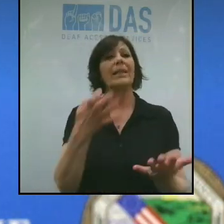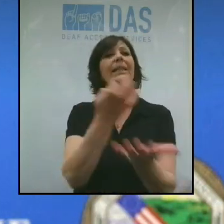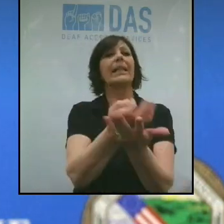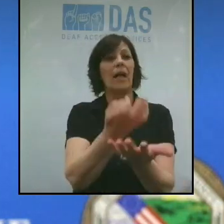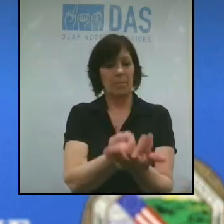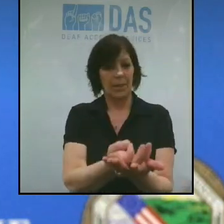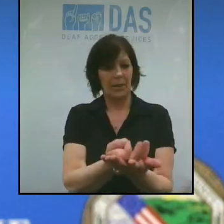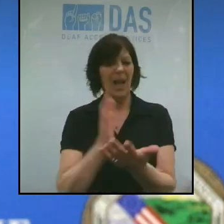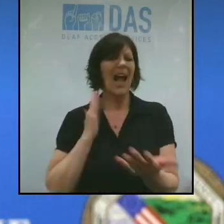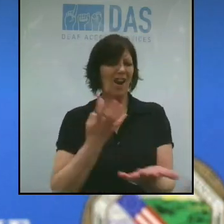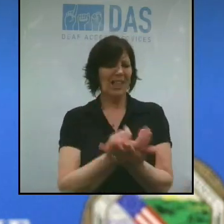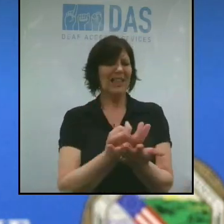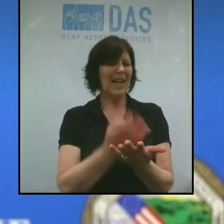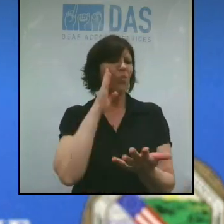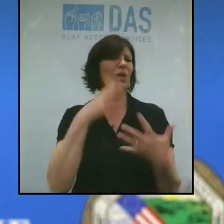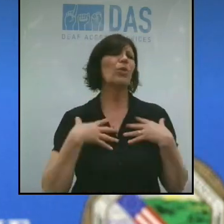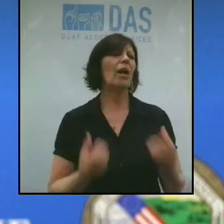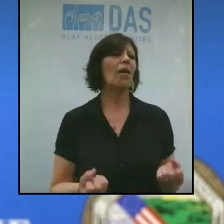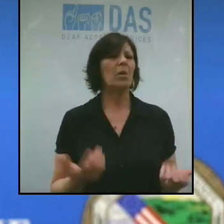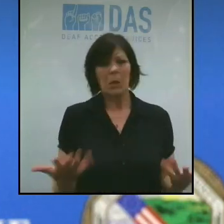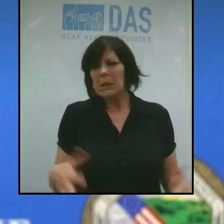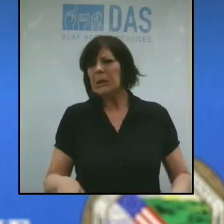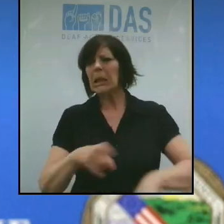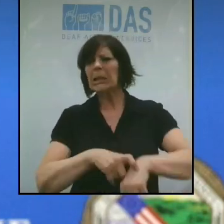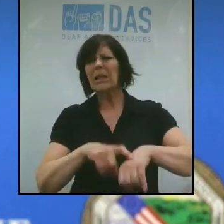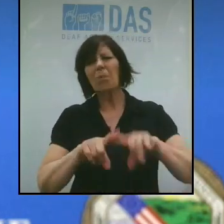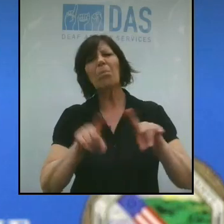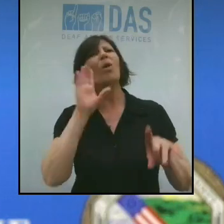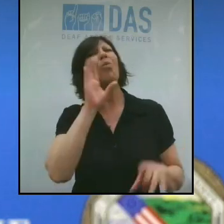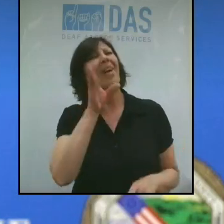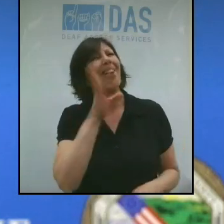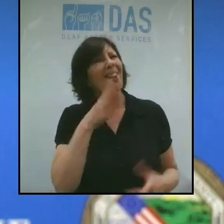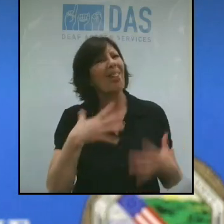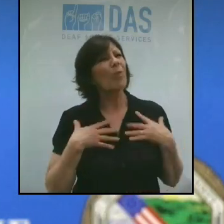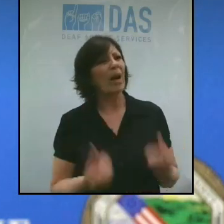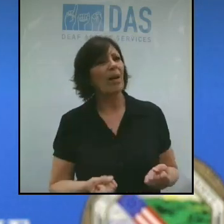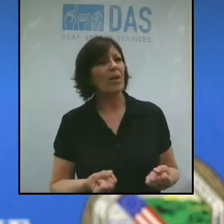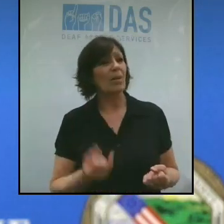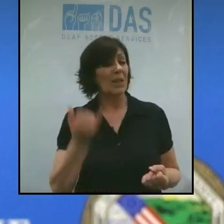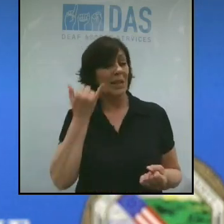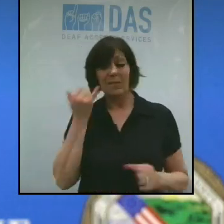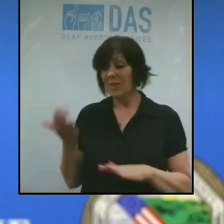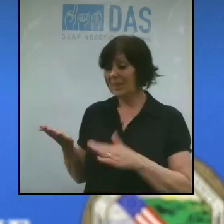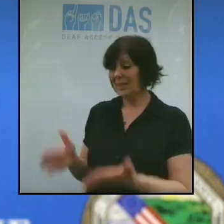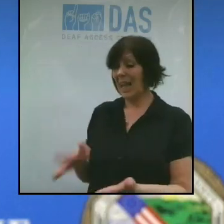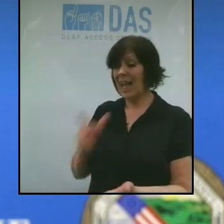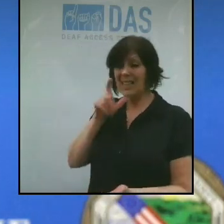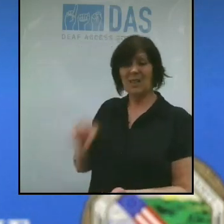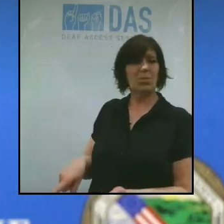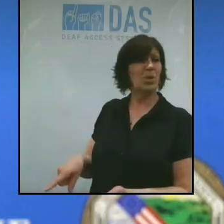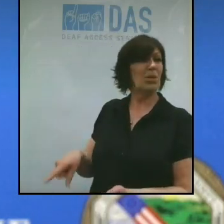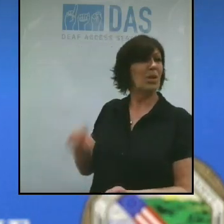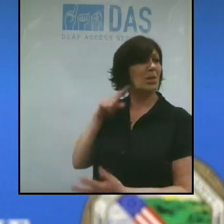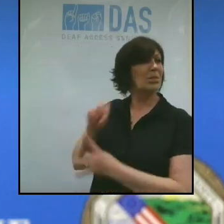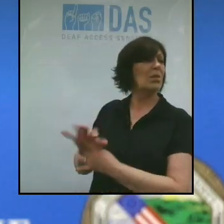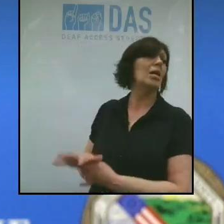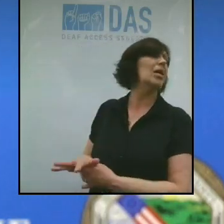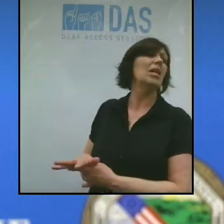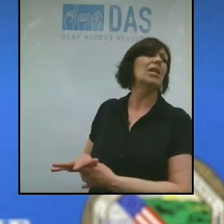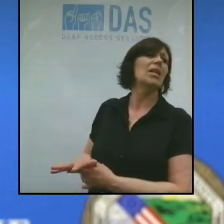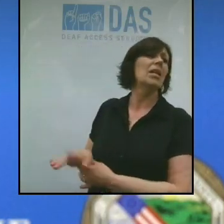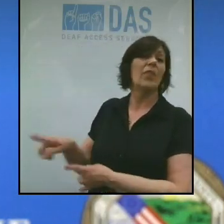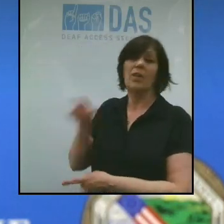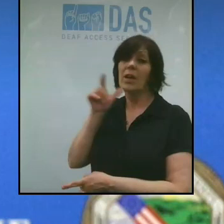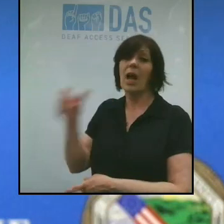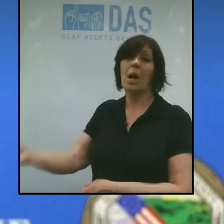Our economy will recover. It might take some time, but it will recover. But if somebody dies needlessly that shouldn't because they were exposed to COVID-19, they're not